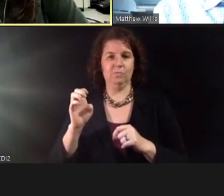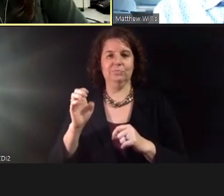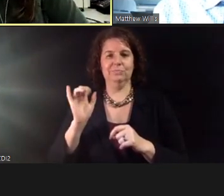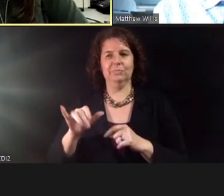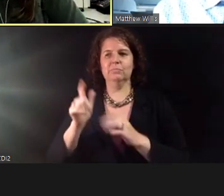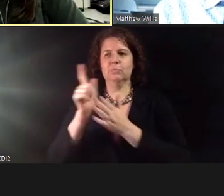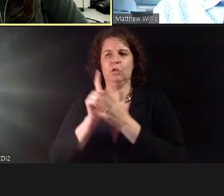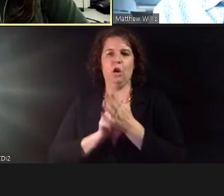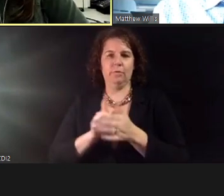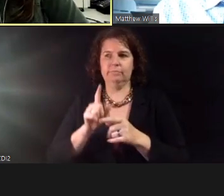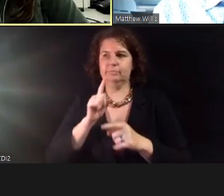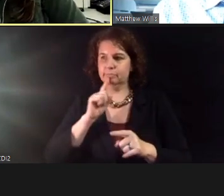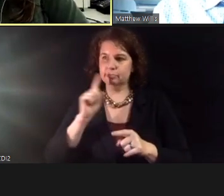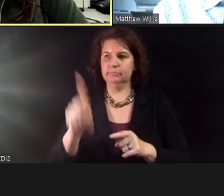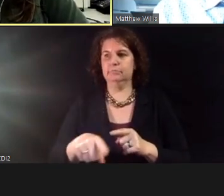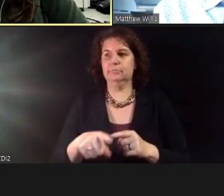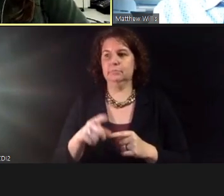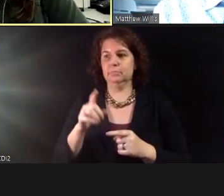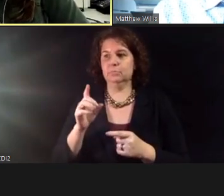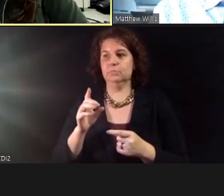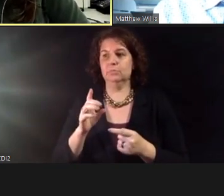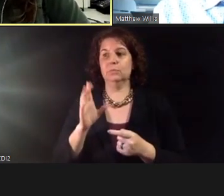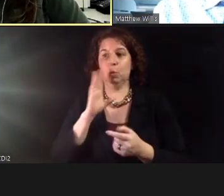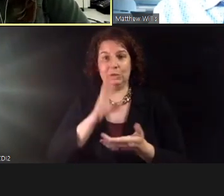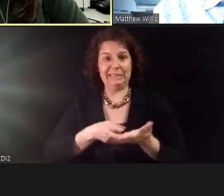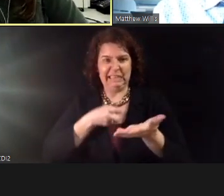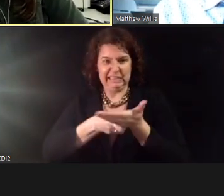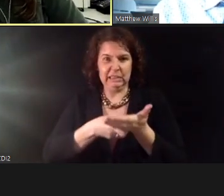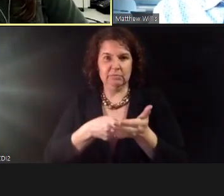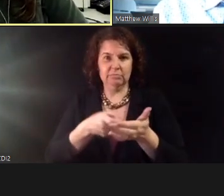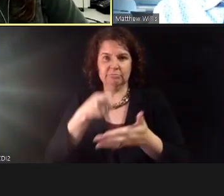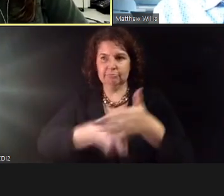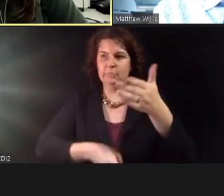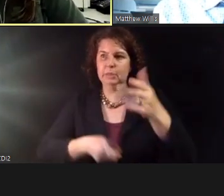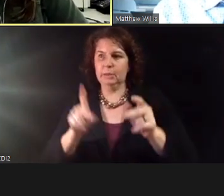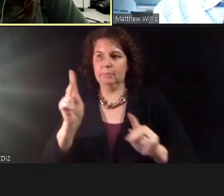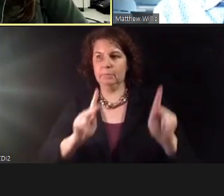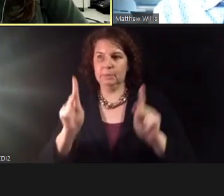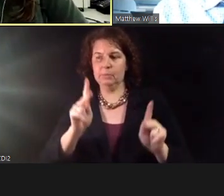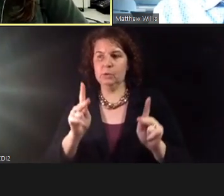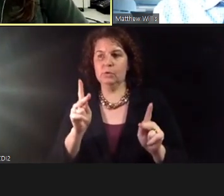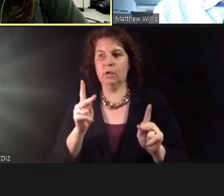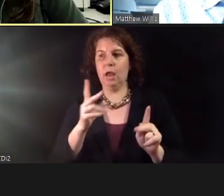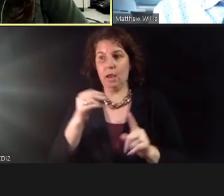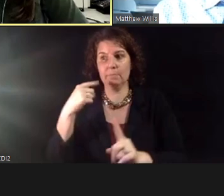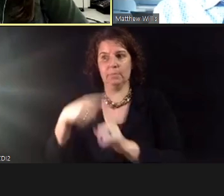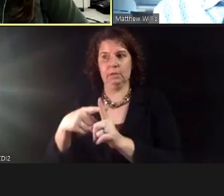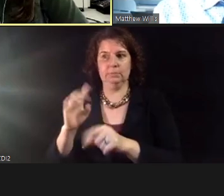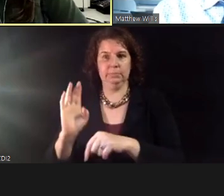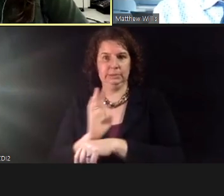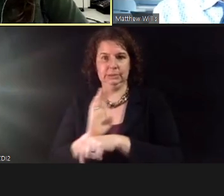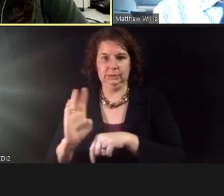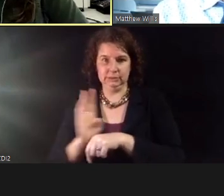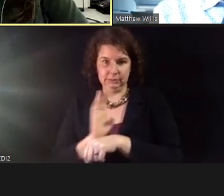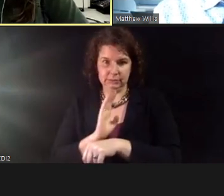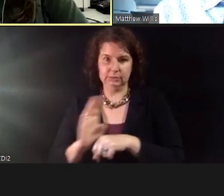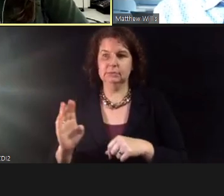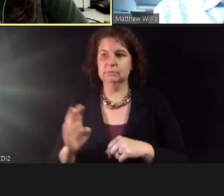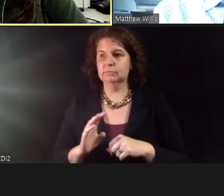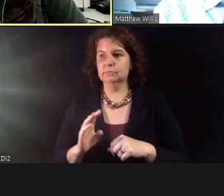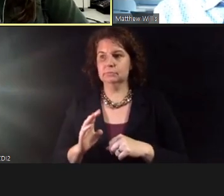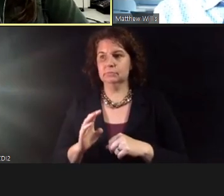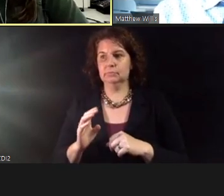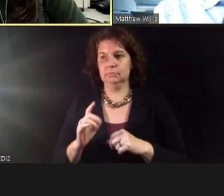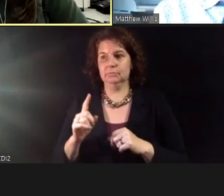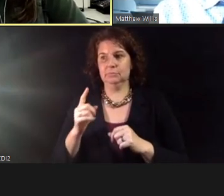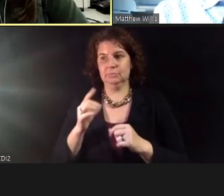people and businesses that are in violation of the shelter in place or other important health orders that are that have